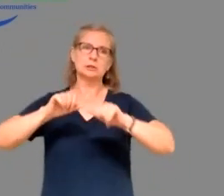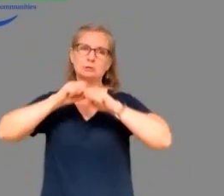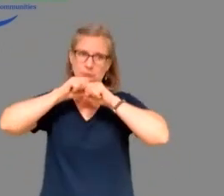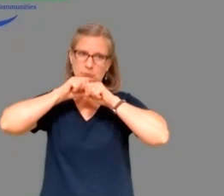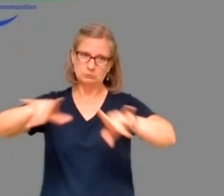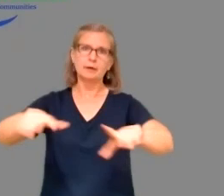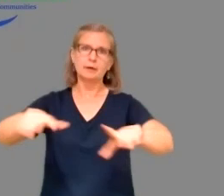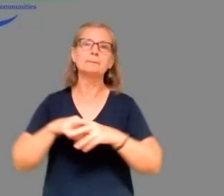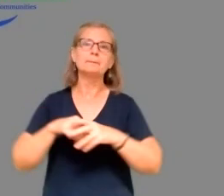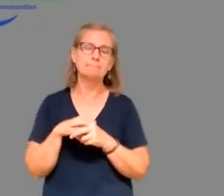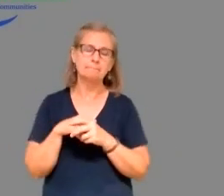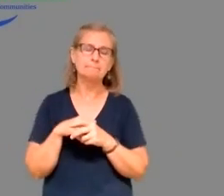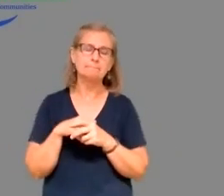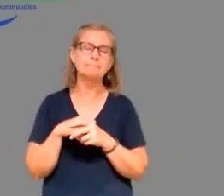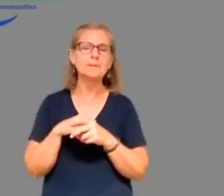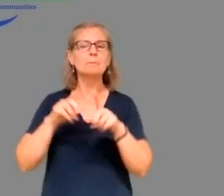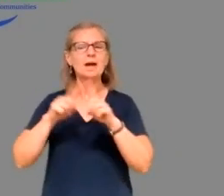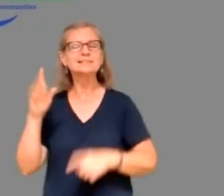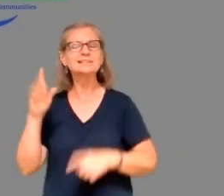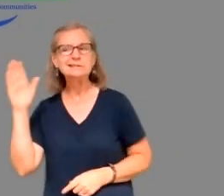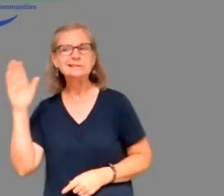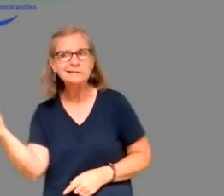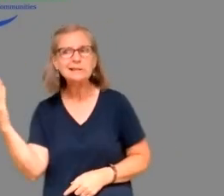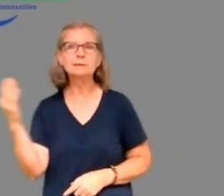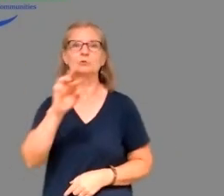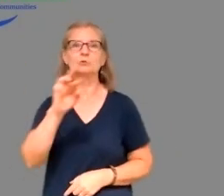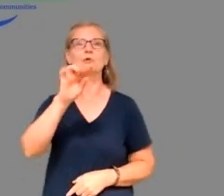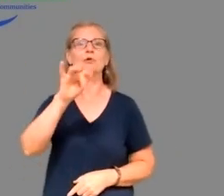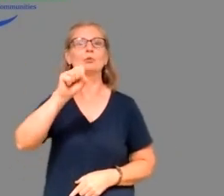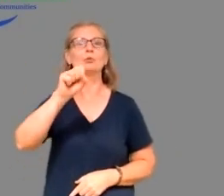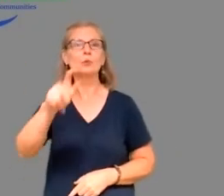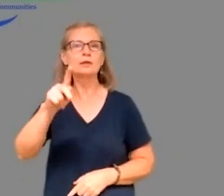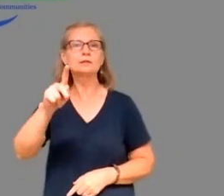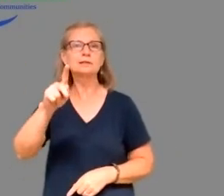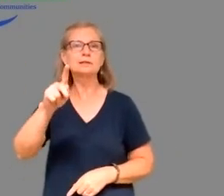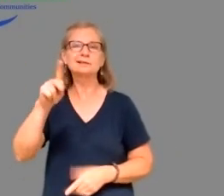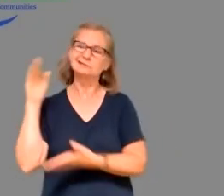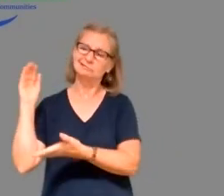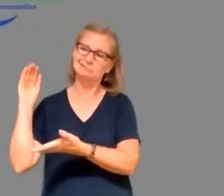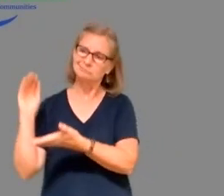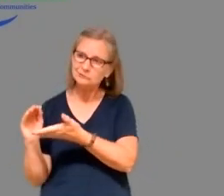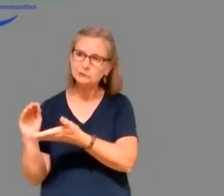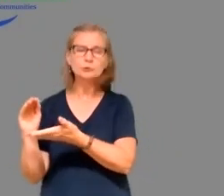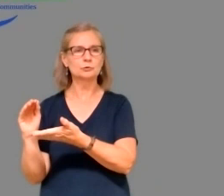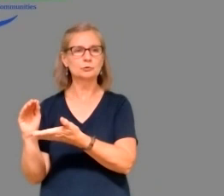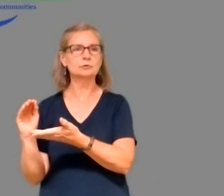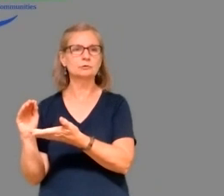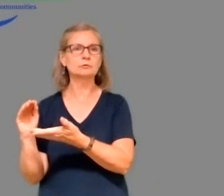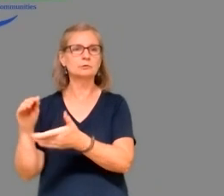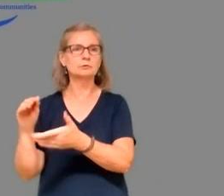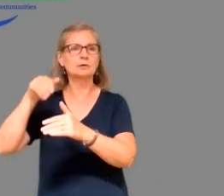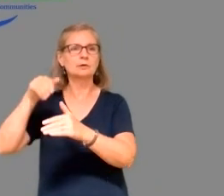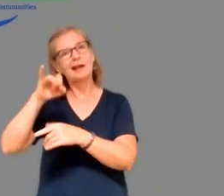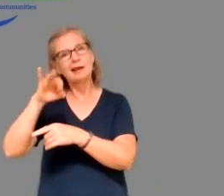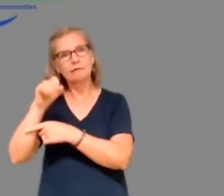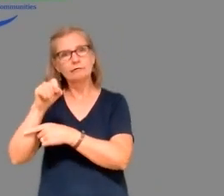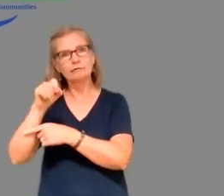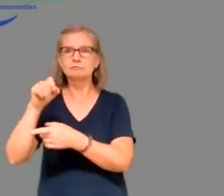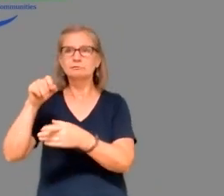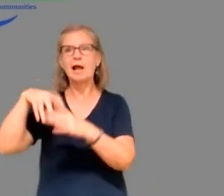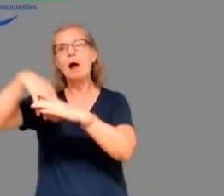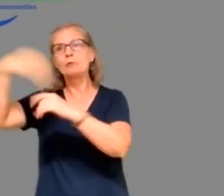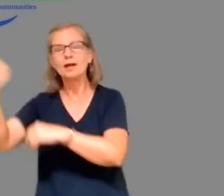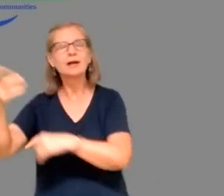that the risk isn't quite as high. Even just the fact of high touch surfaces. I mean, if you're out and about on a park,